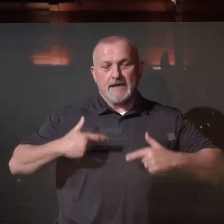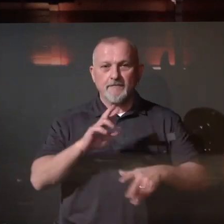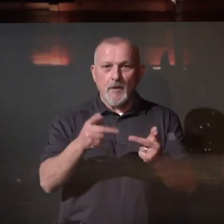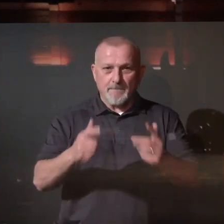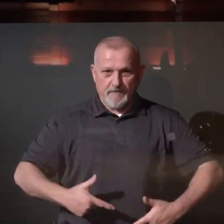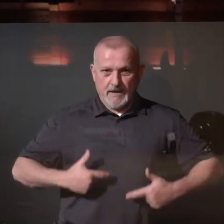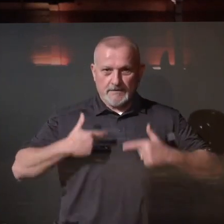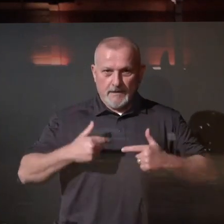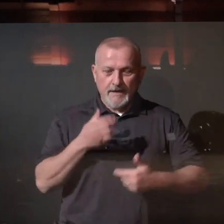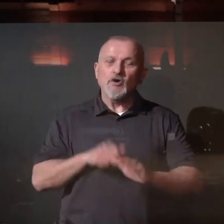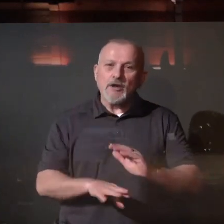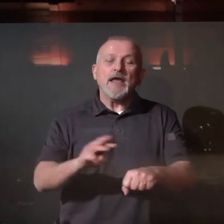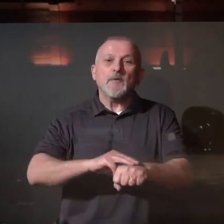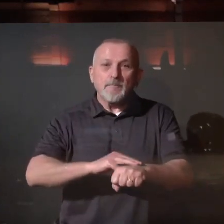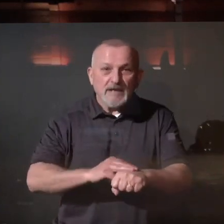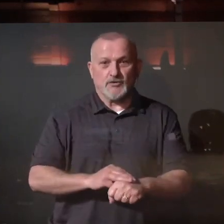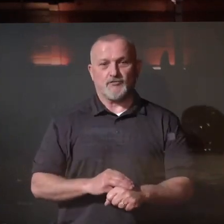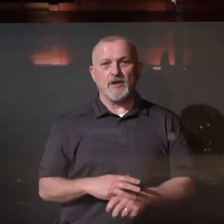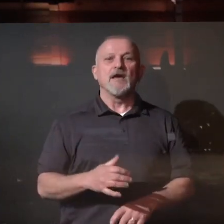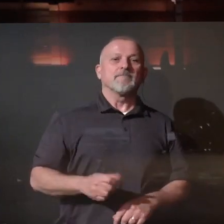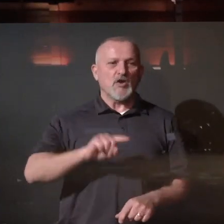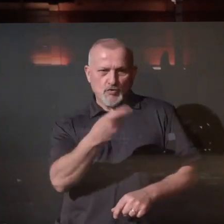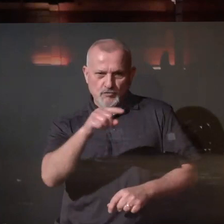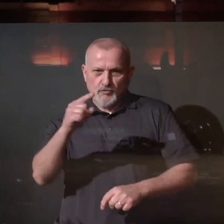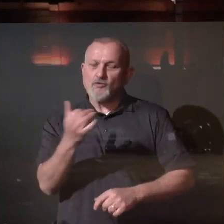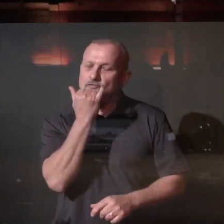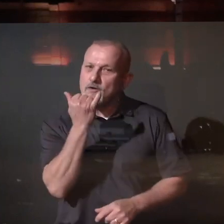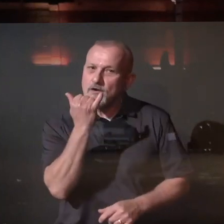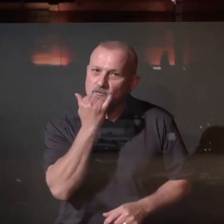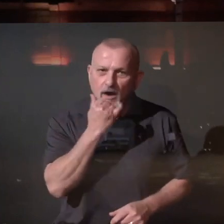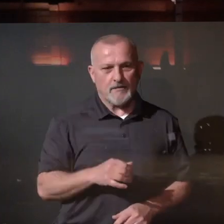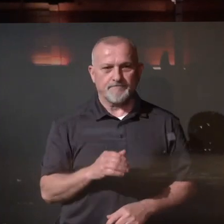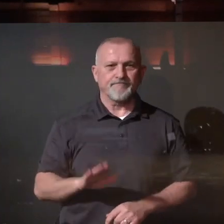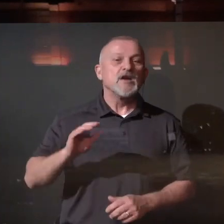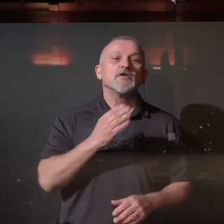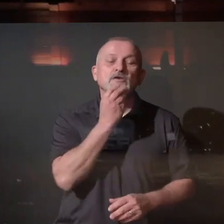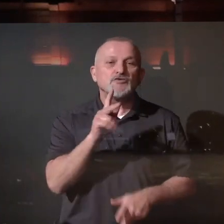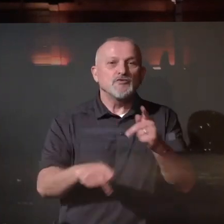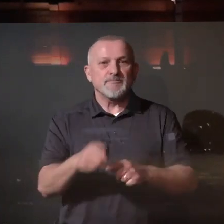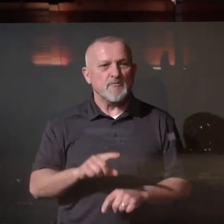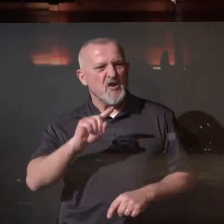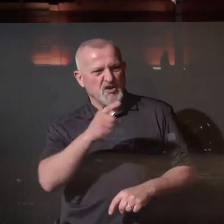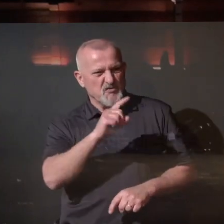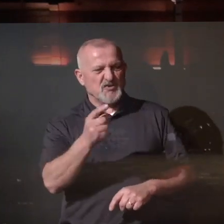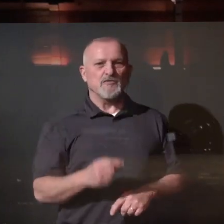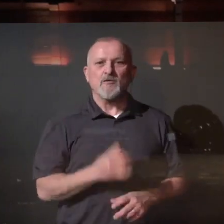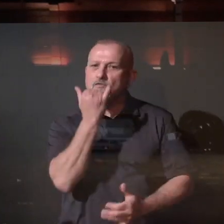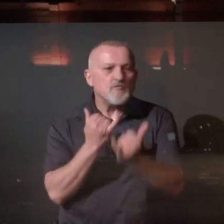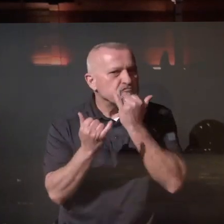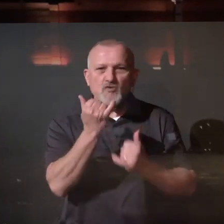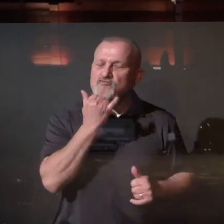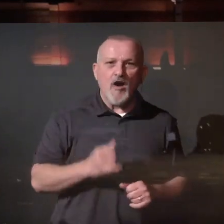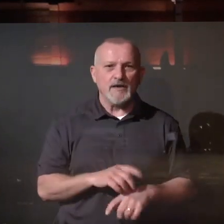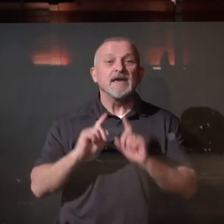And he was wrongly accused and rejected by his own people in his own town. They falsely accused him and put him on trial and found